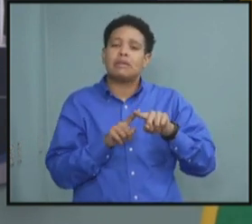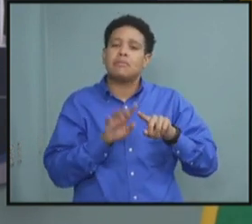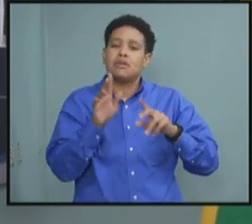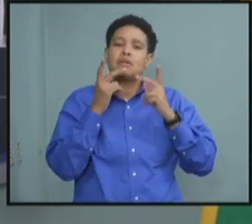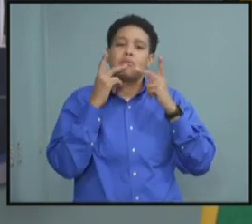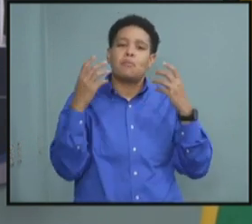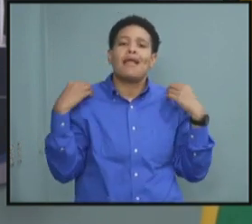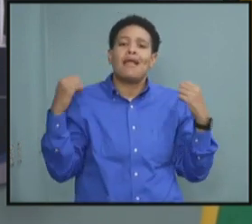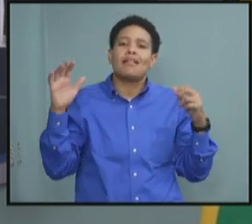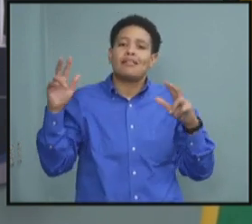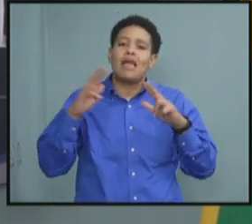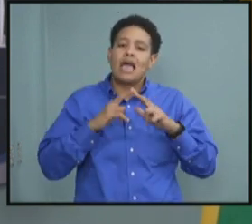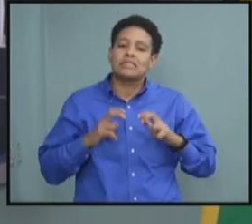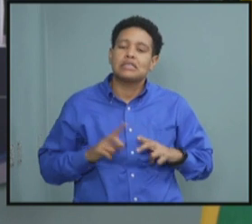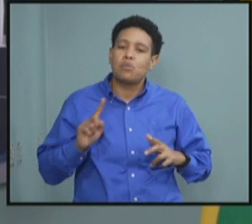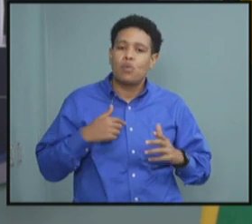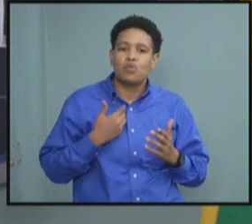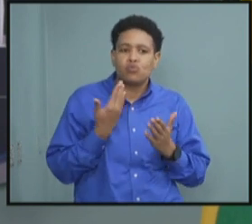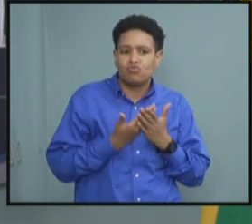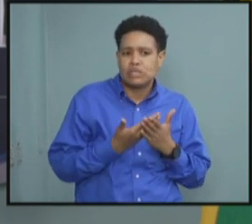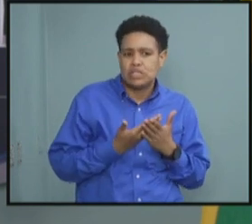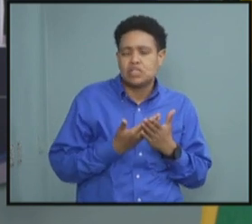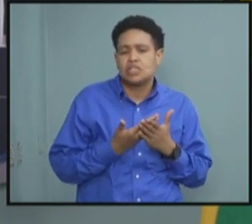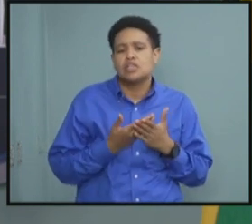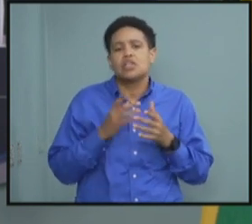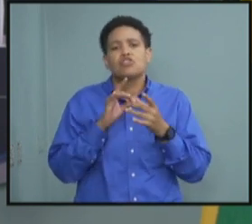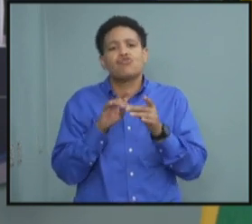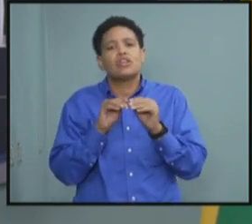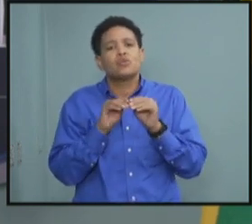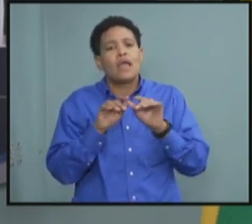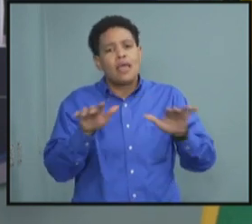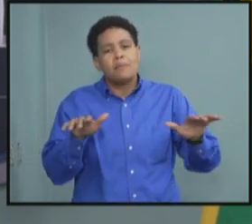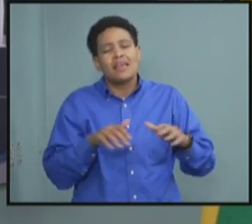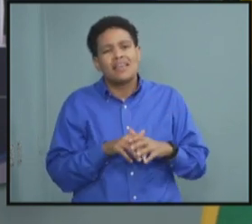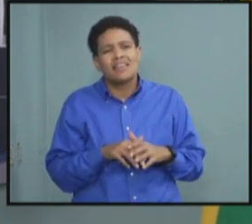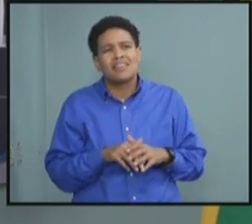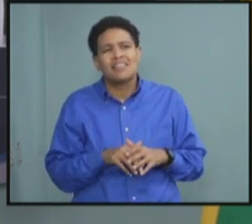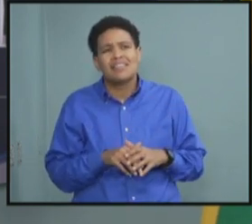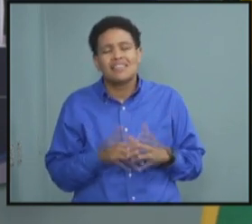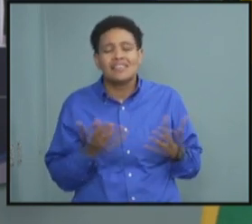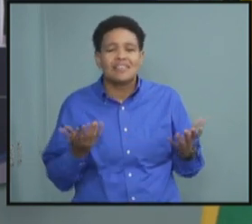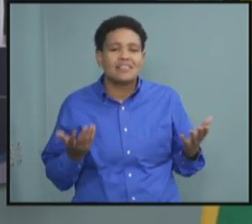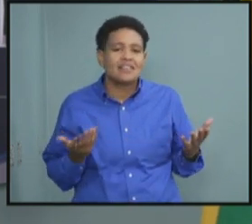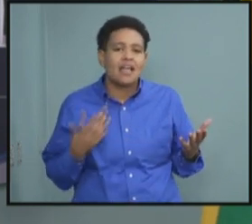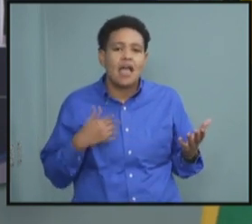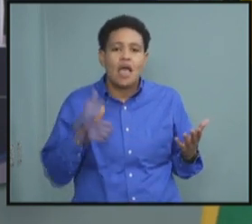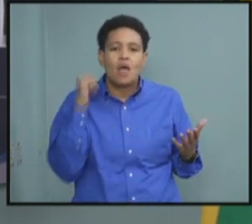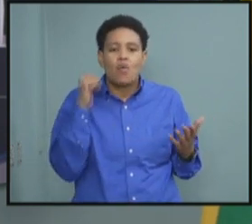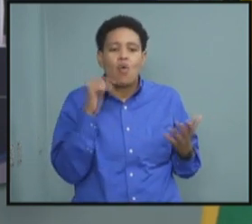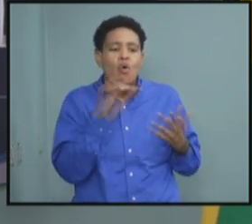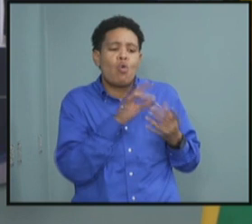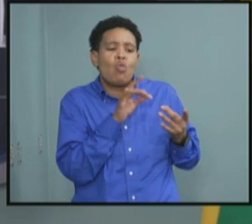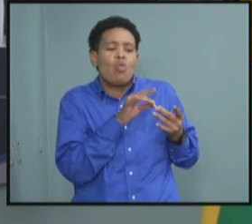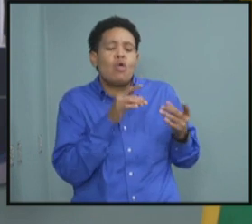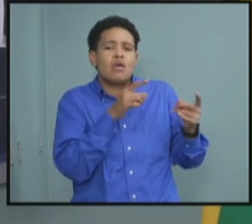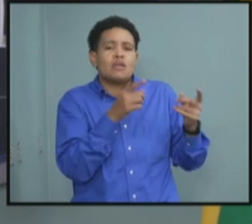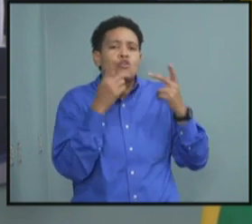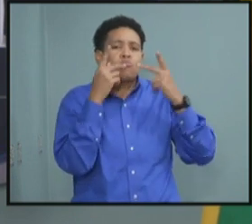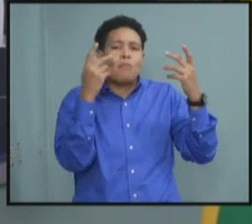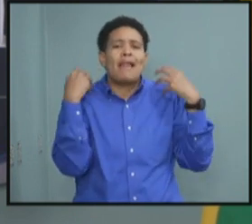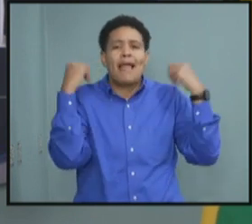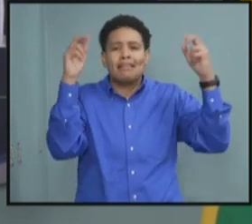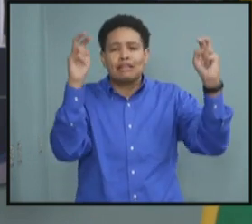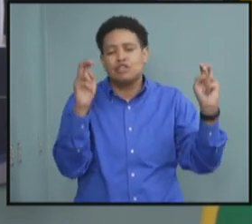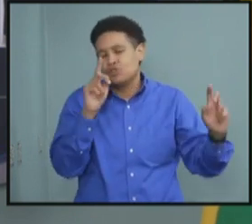public health assessment as to where we are in the epidemic. That is, I won't speak to the public health